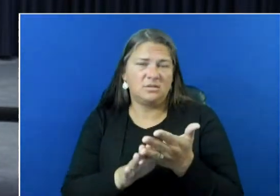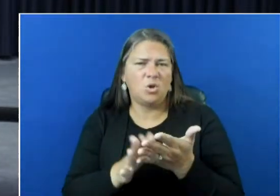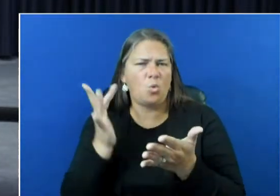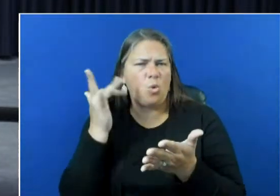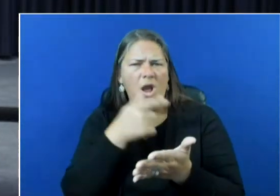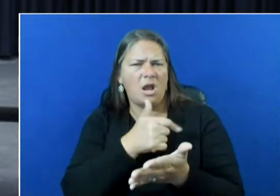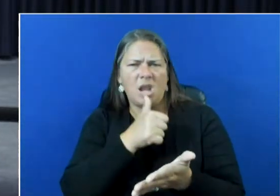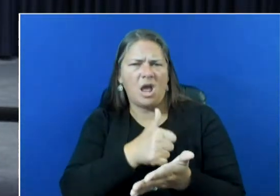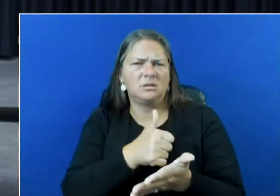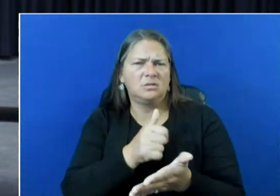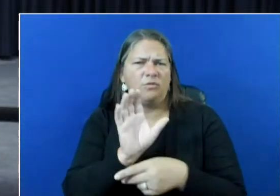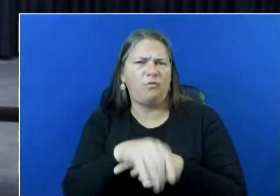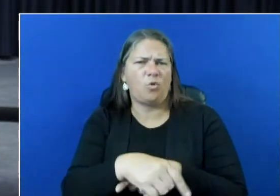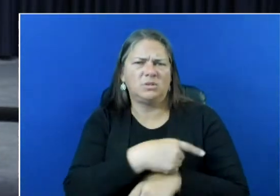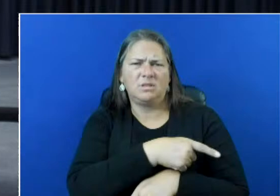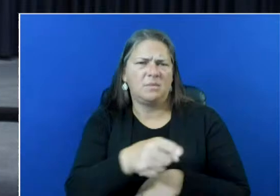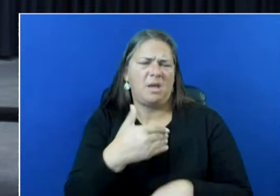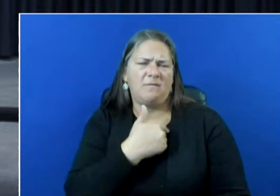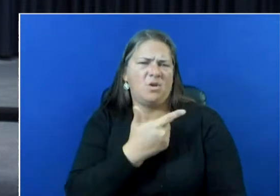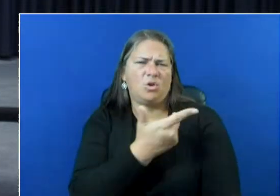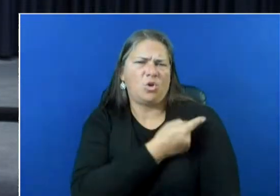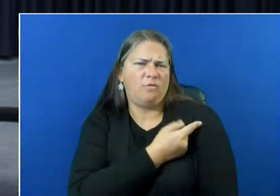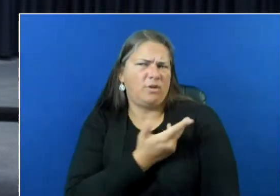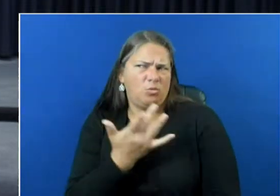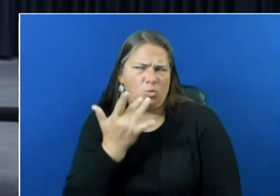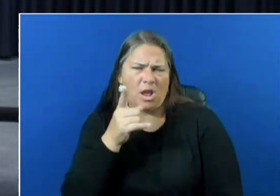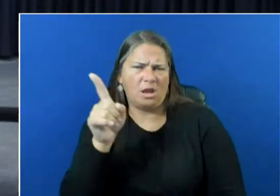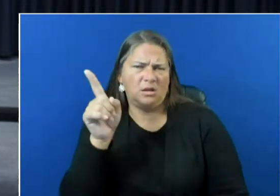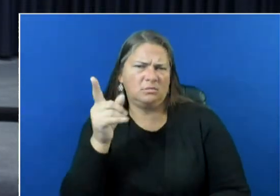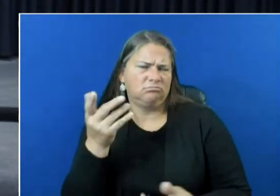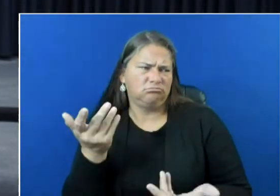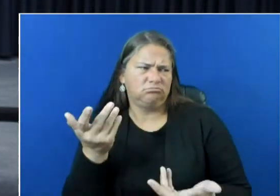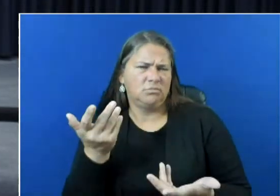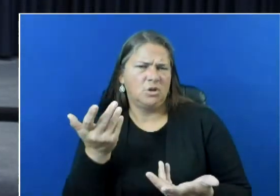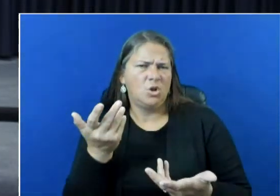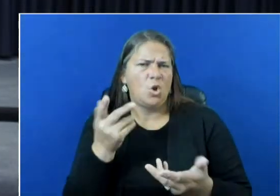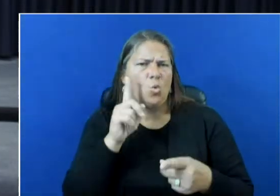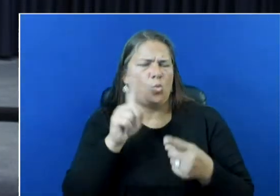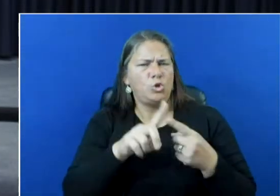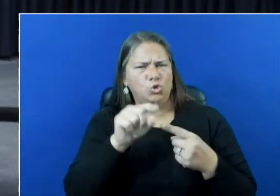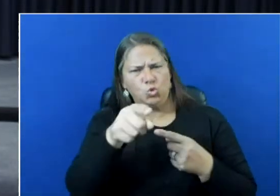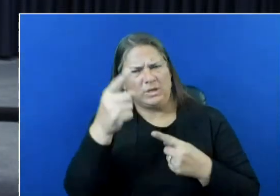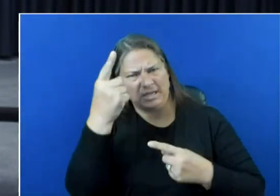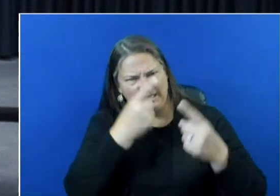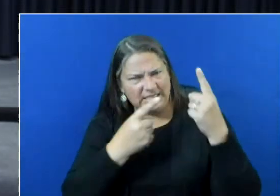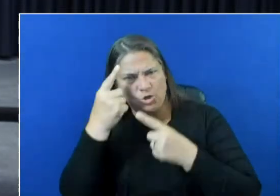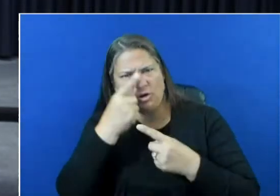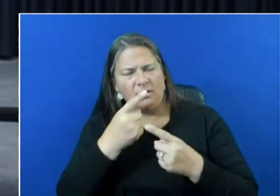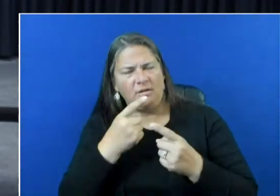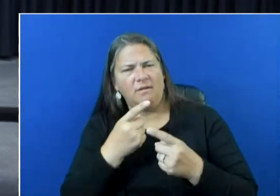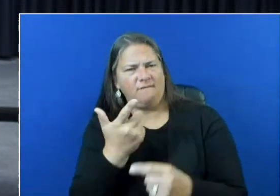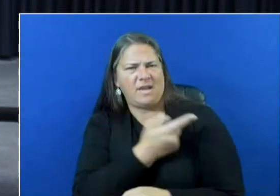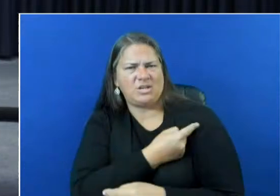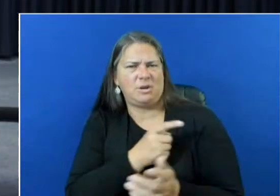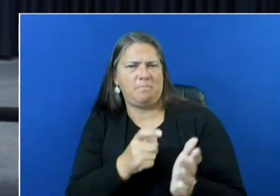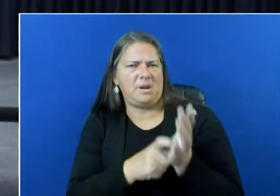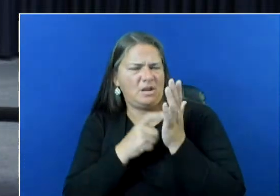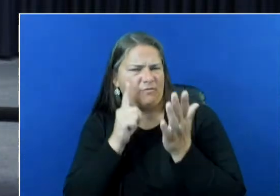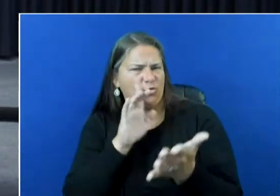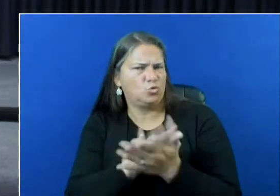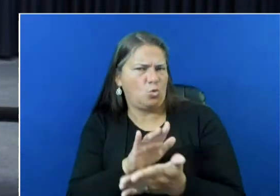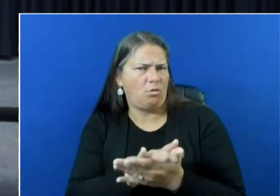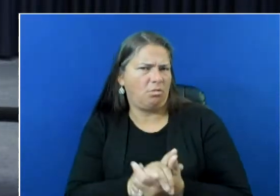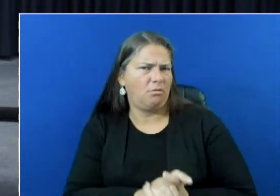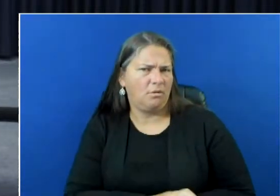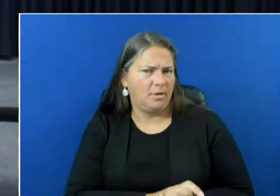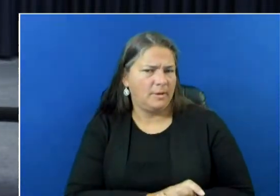that can't be added to the certificate. And at what point do you start considering vaccination mandates for school? Again,